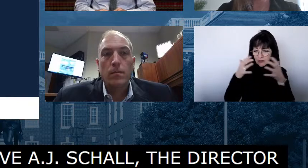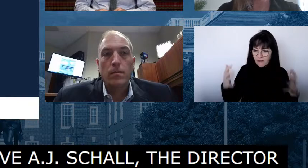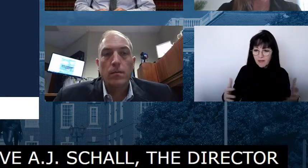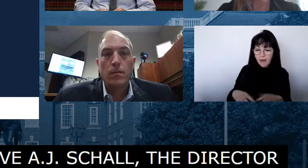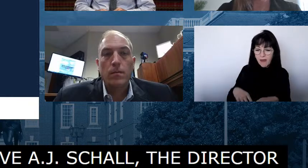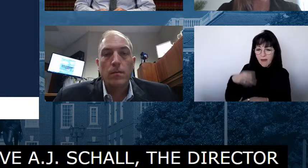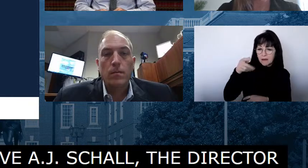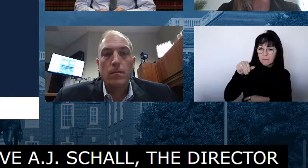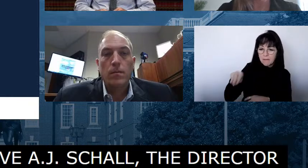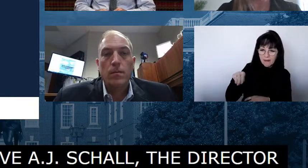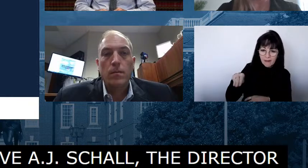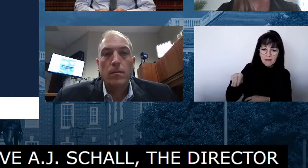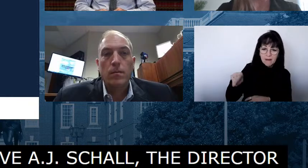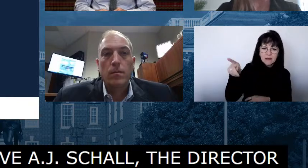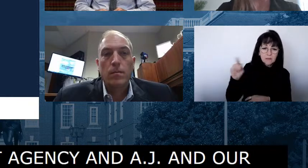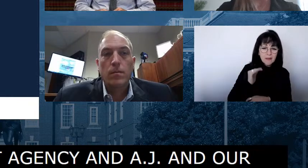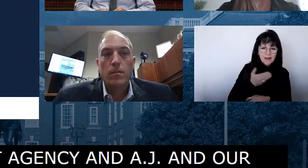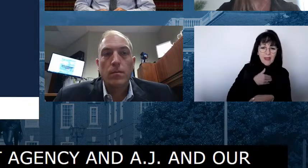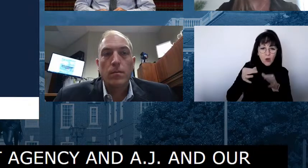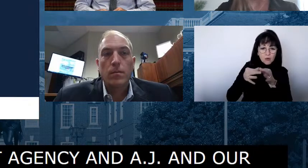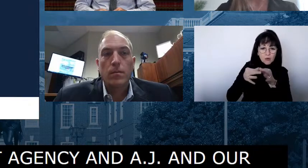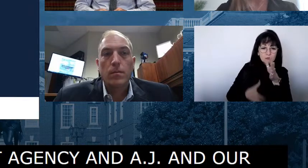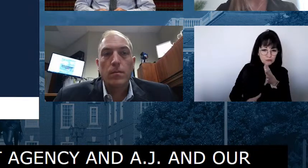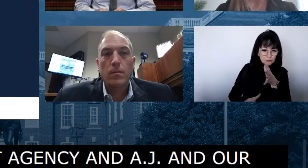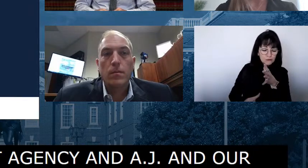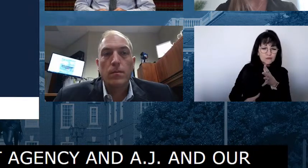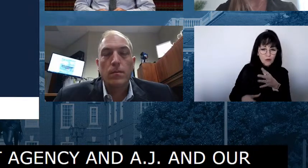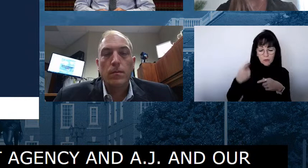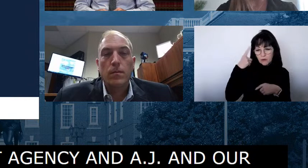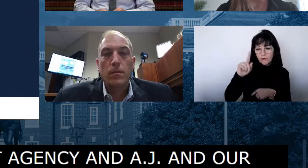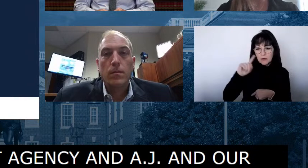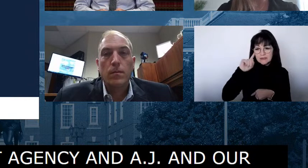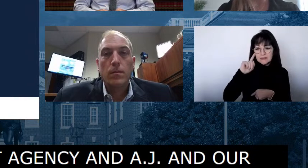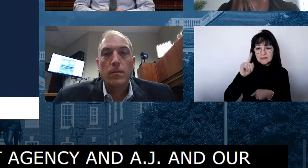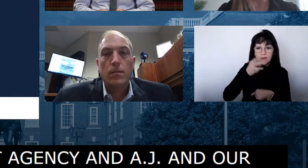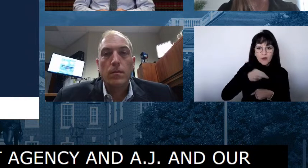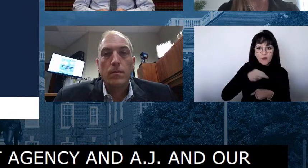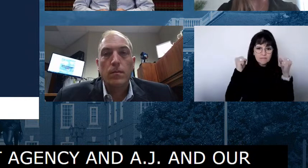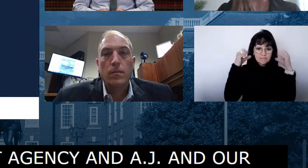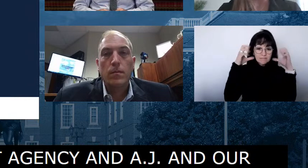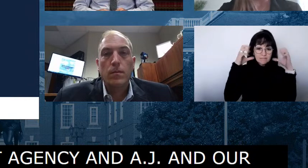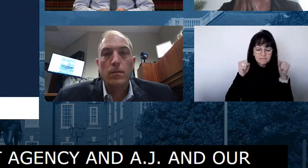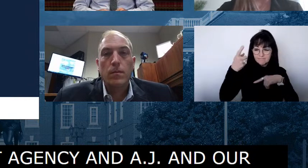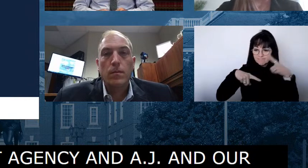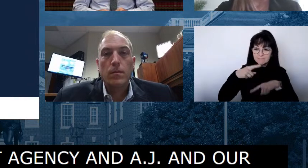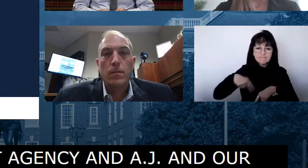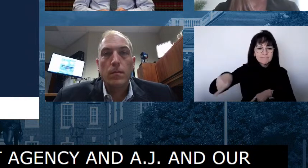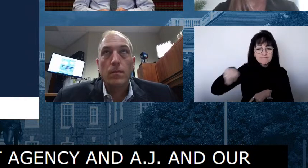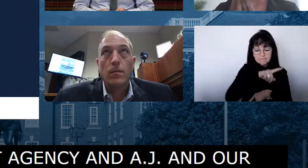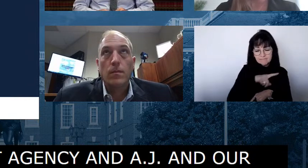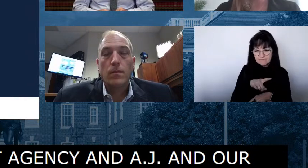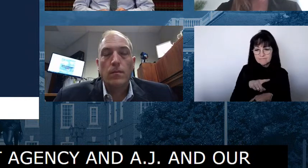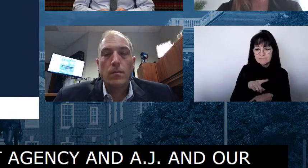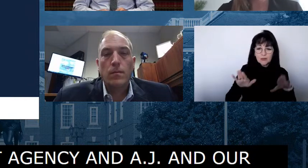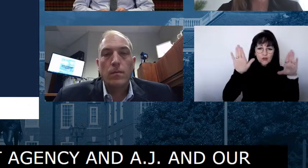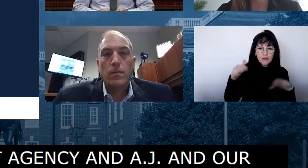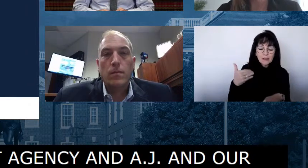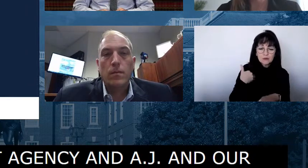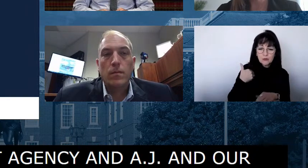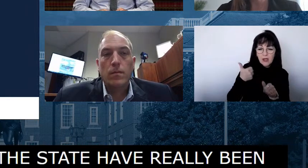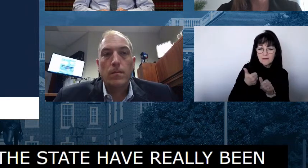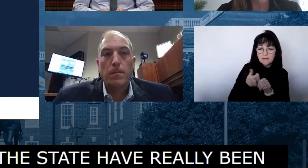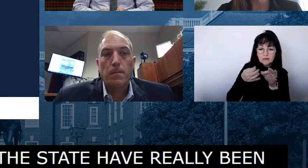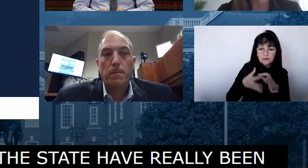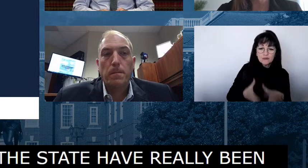our sign language expert for the deaf and hard of hearing. It's great to have her as well. AJ, I